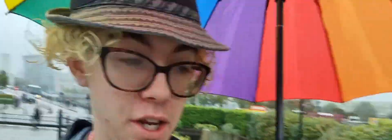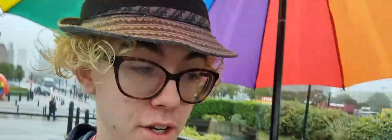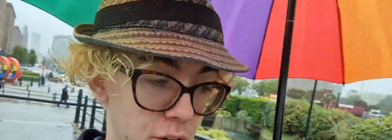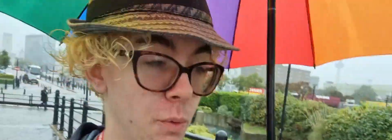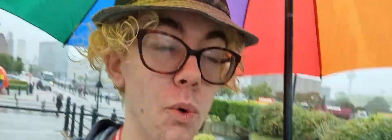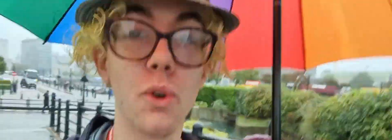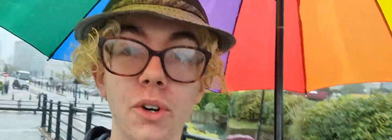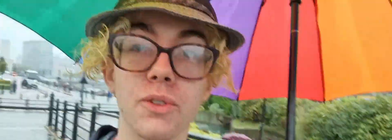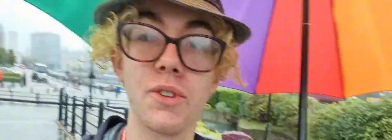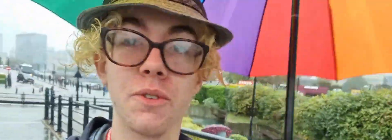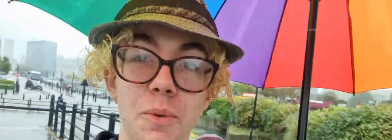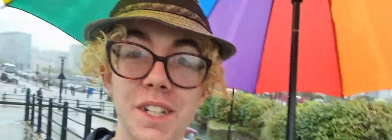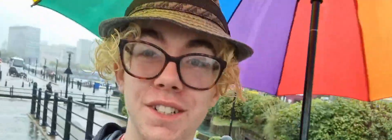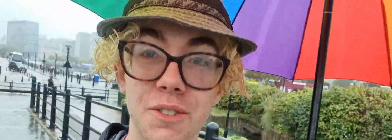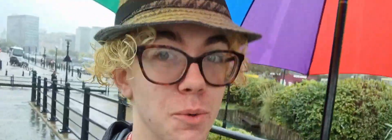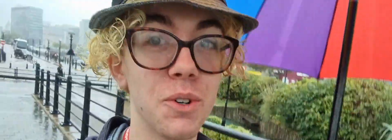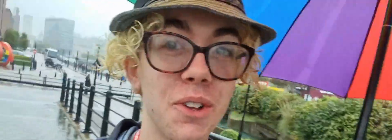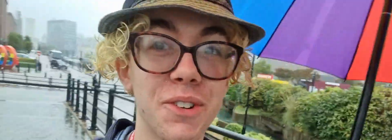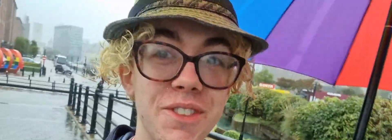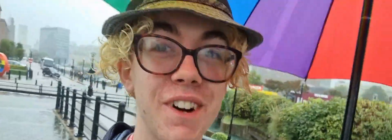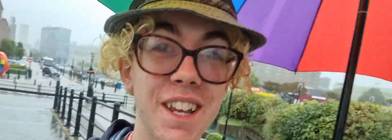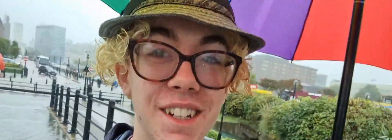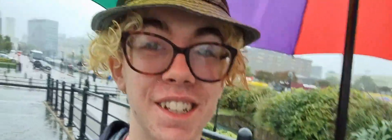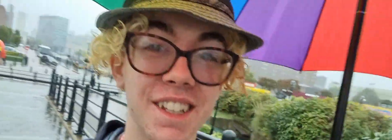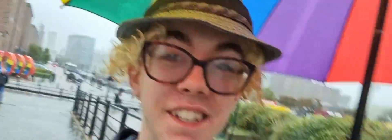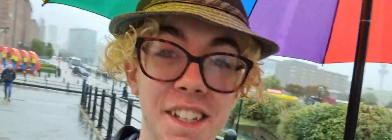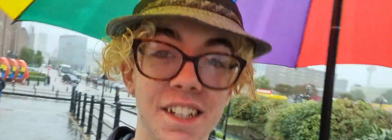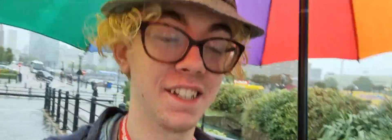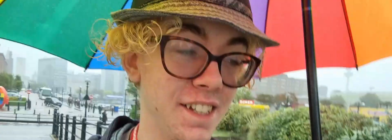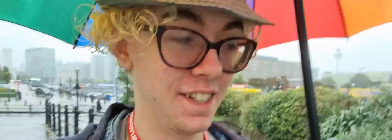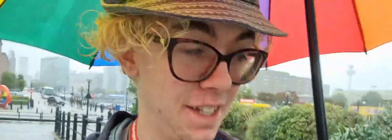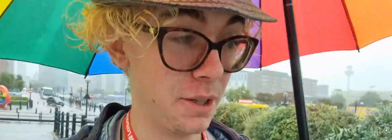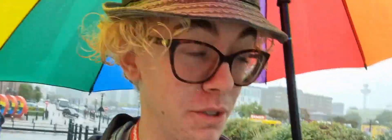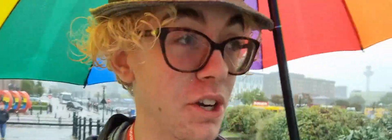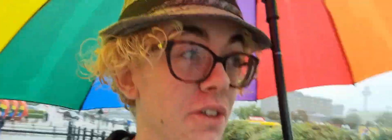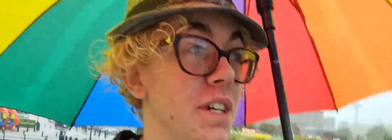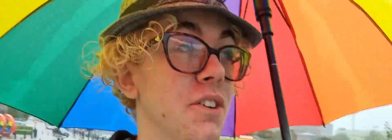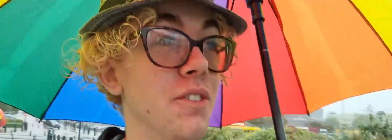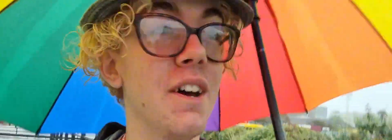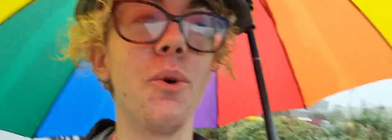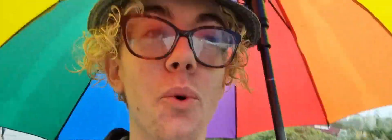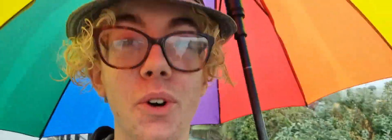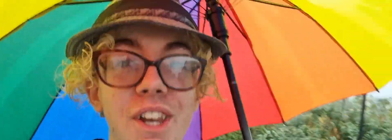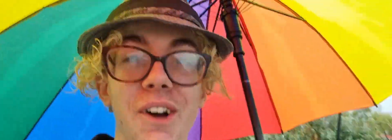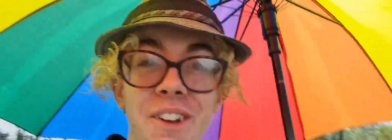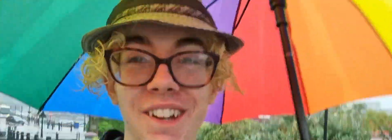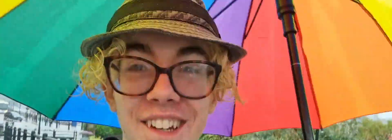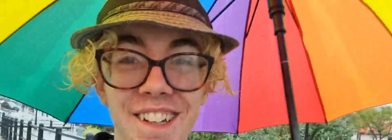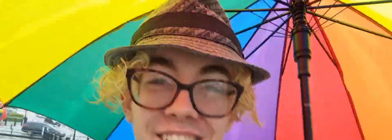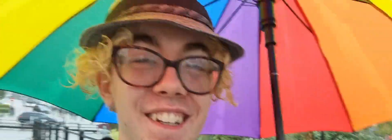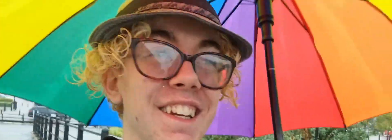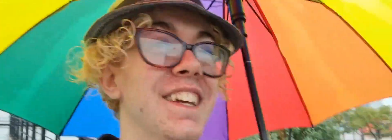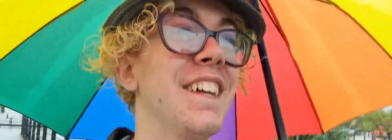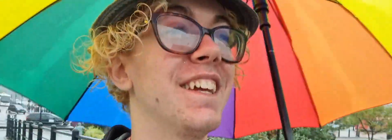As I walk on through the wind, walk on through the rain. I know that I'll never walk